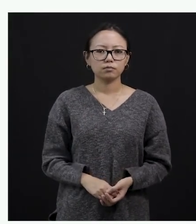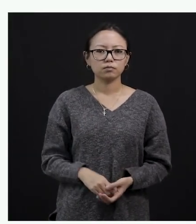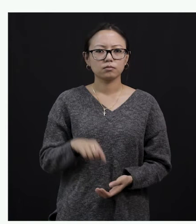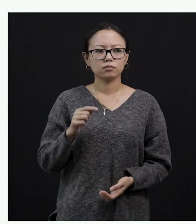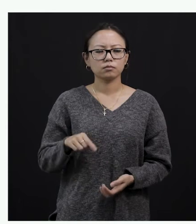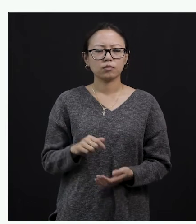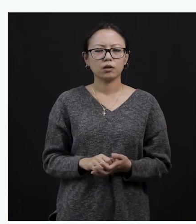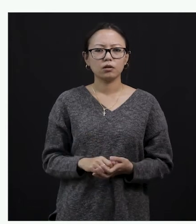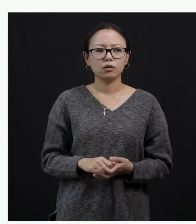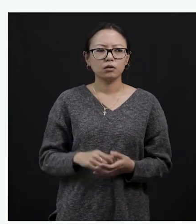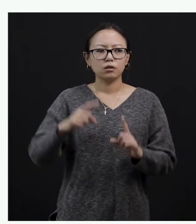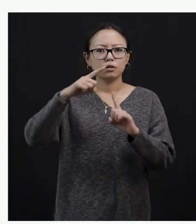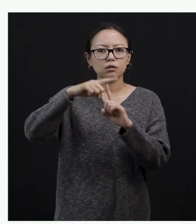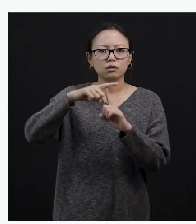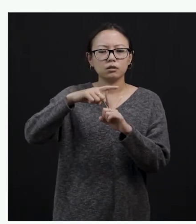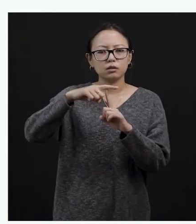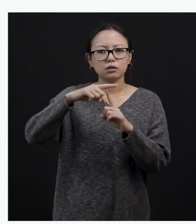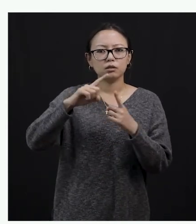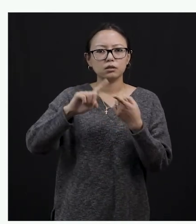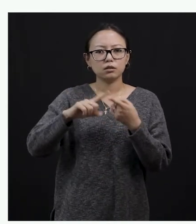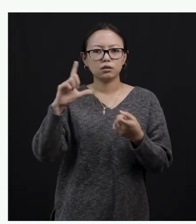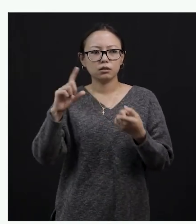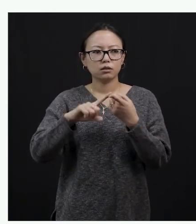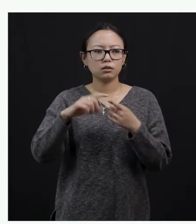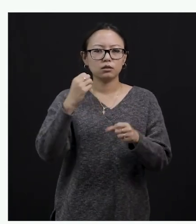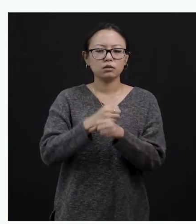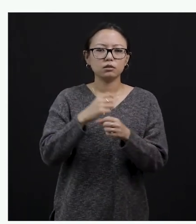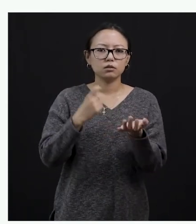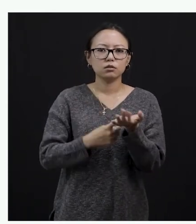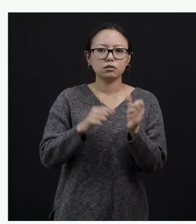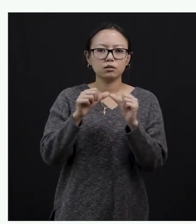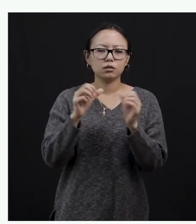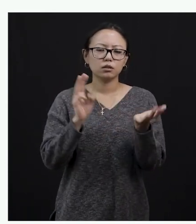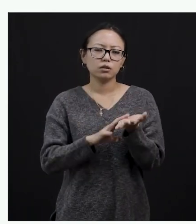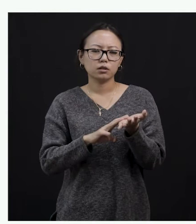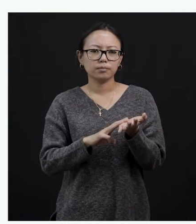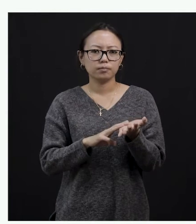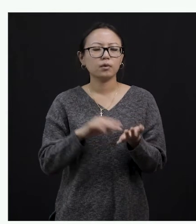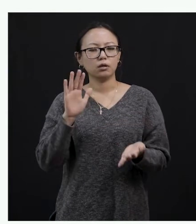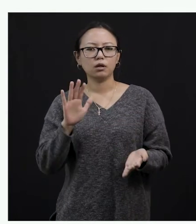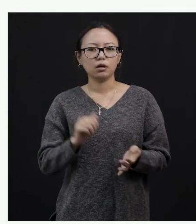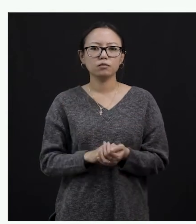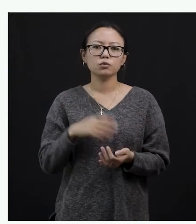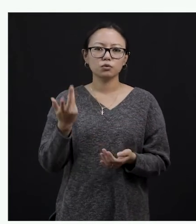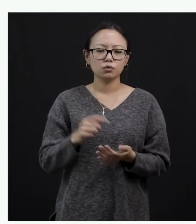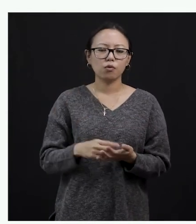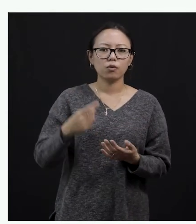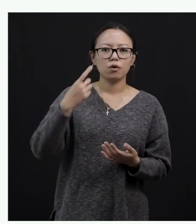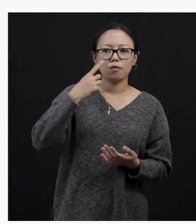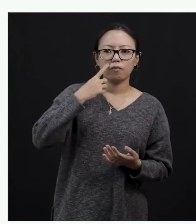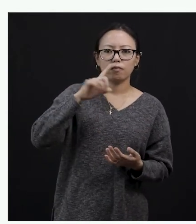Now, we also have telegram. So Lidong's father told her about telegram. Okay, so